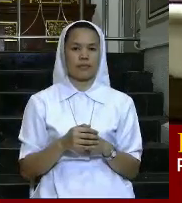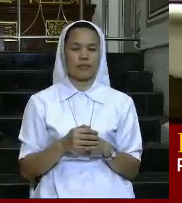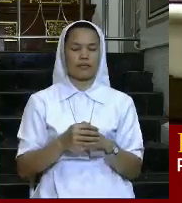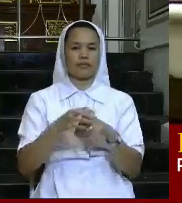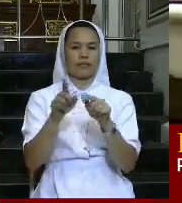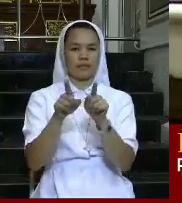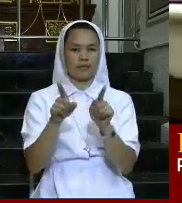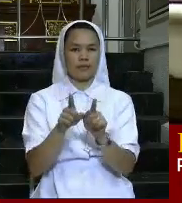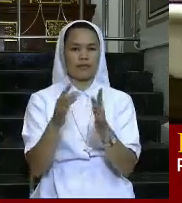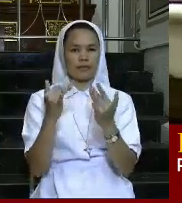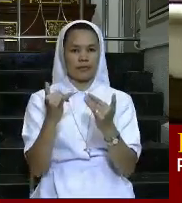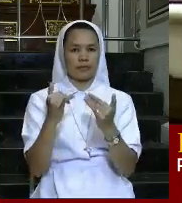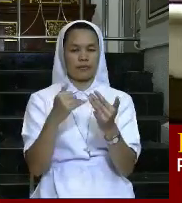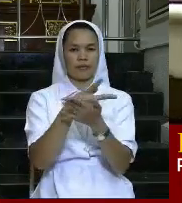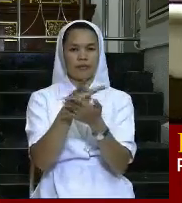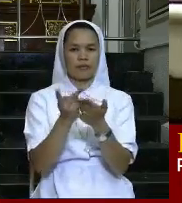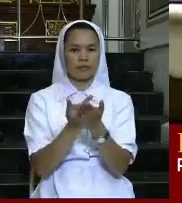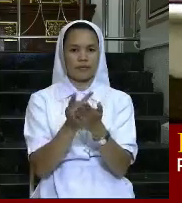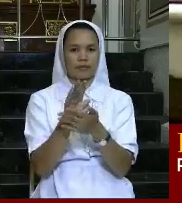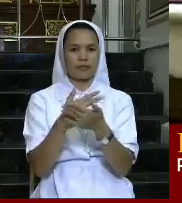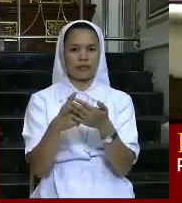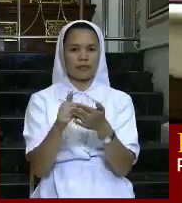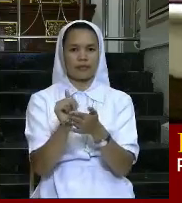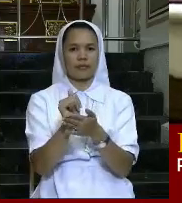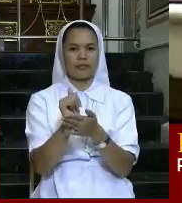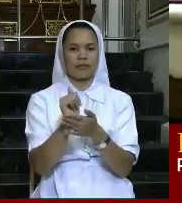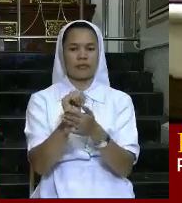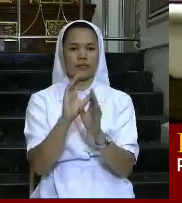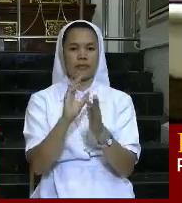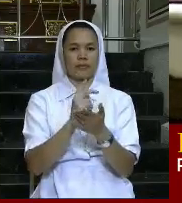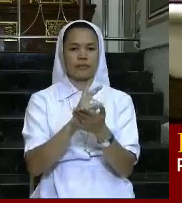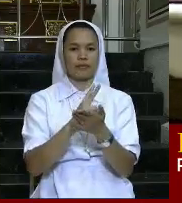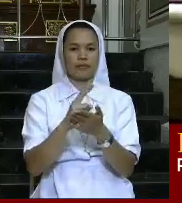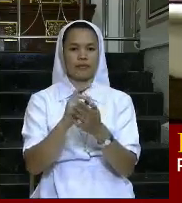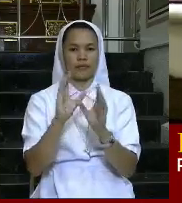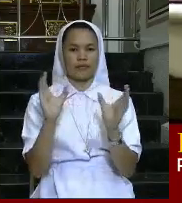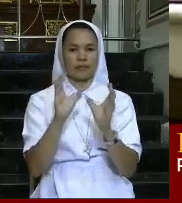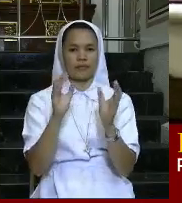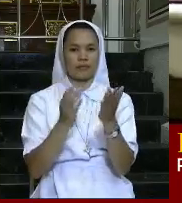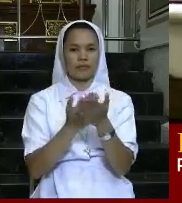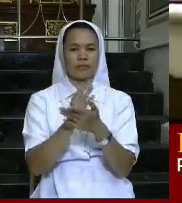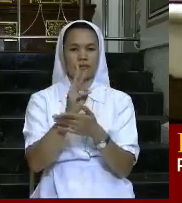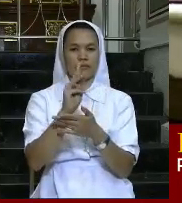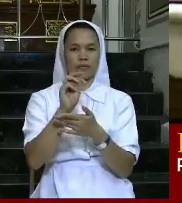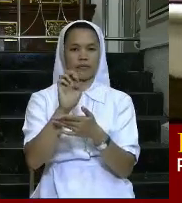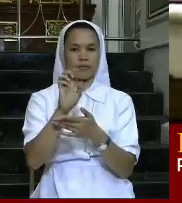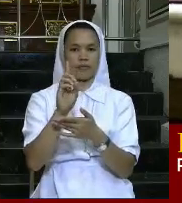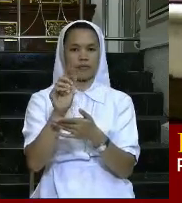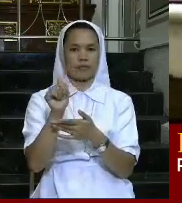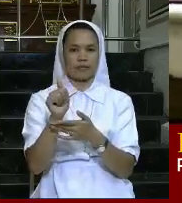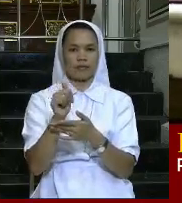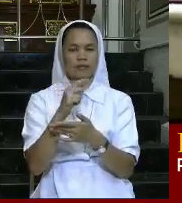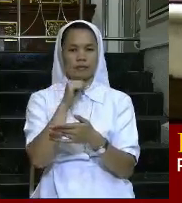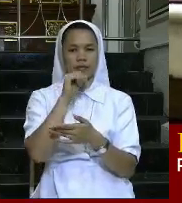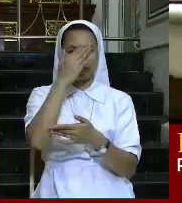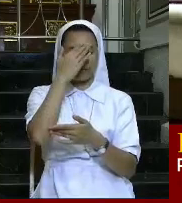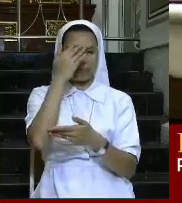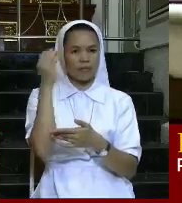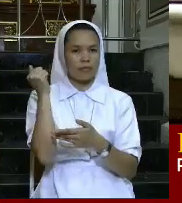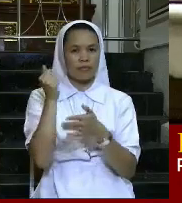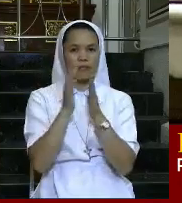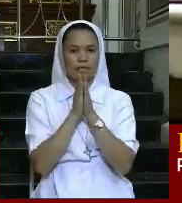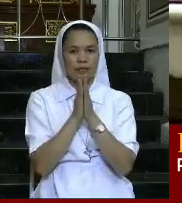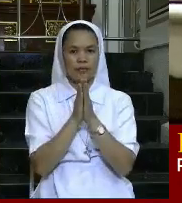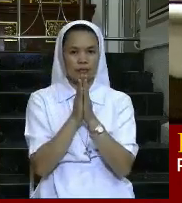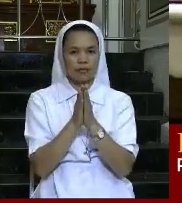As we participate at the Holy Week celebration through media, let us not forget to pray